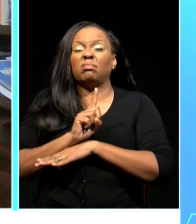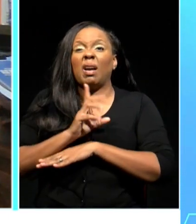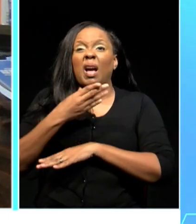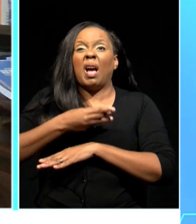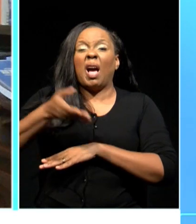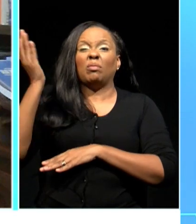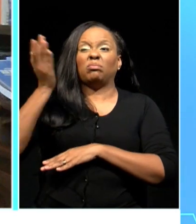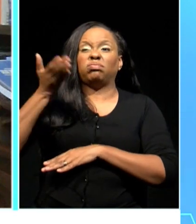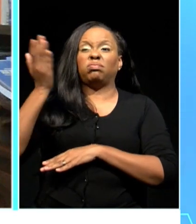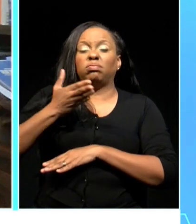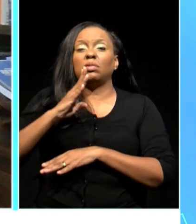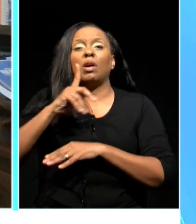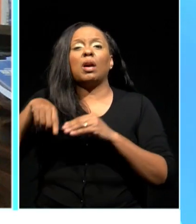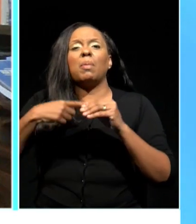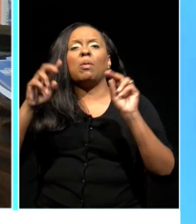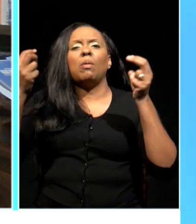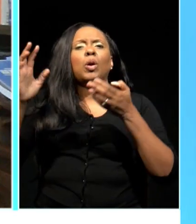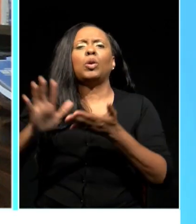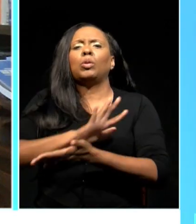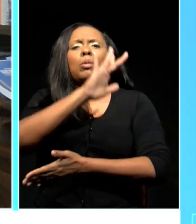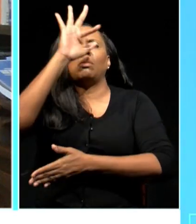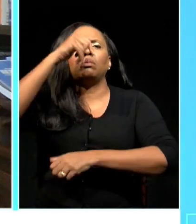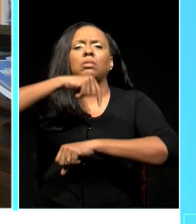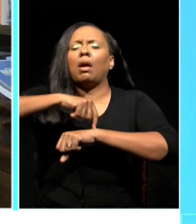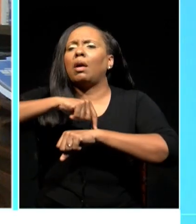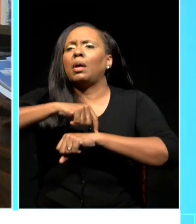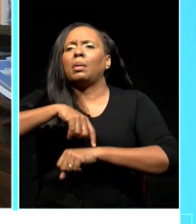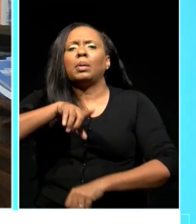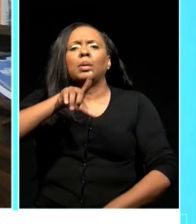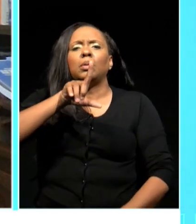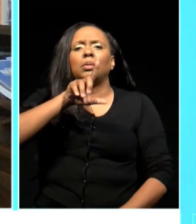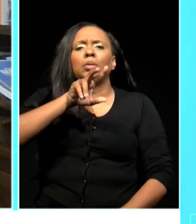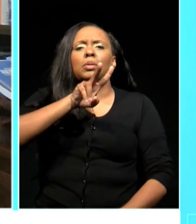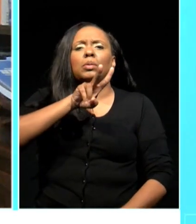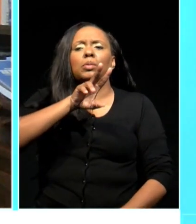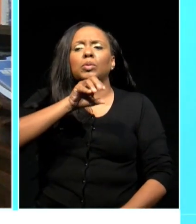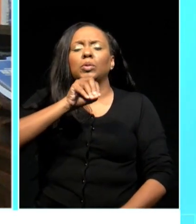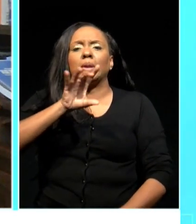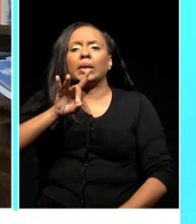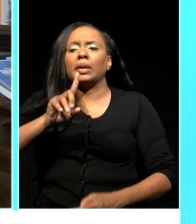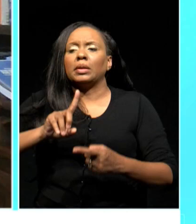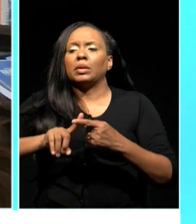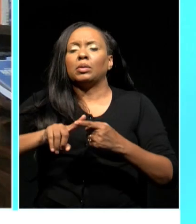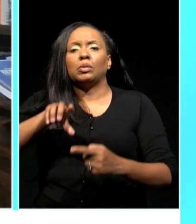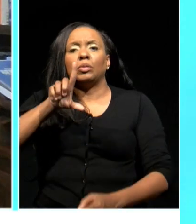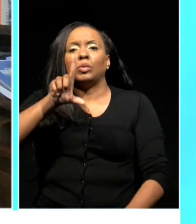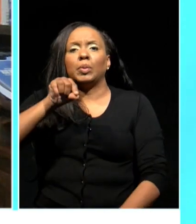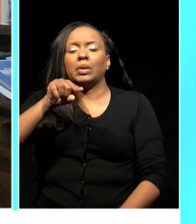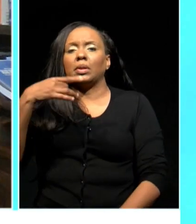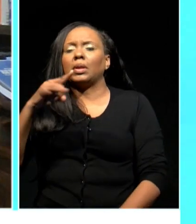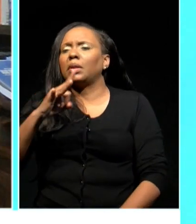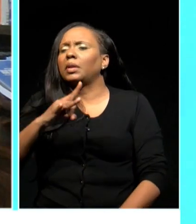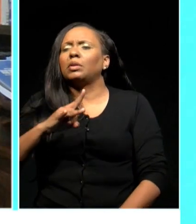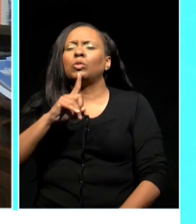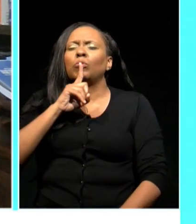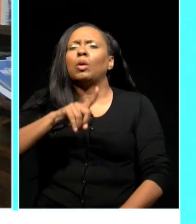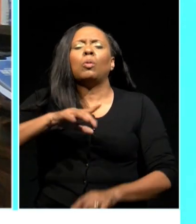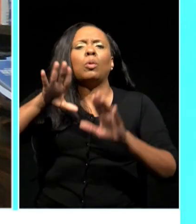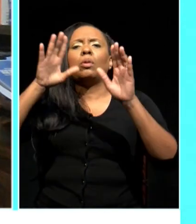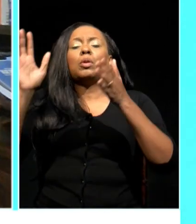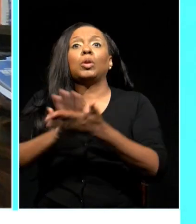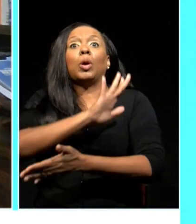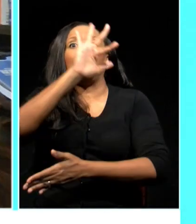his reference to the glorious period and the very unapologetic nature or comments coming out from some